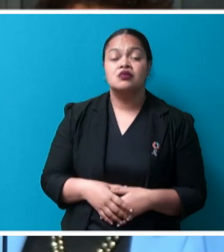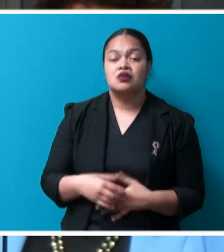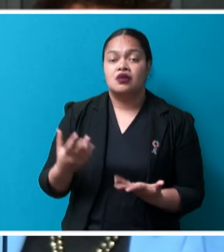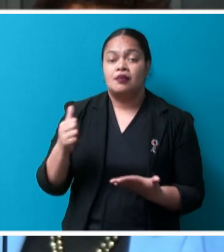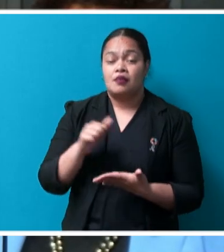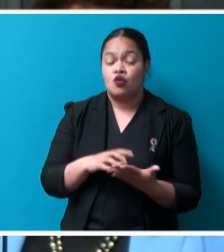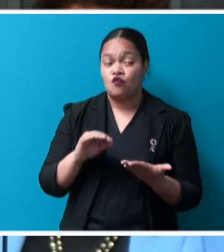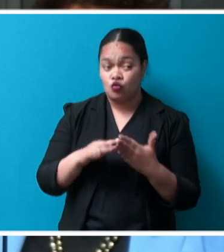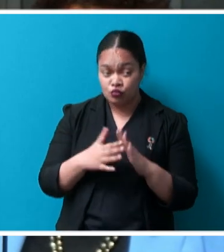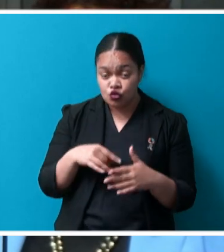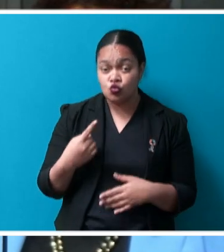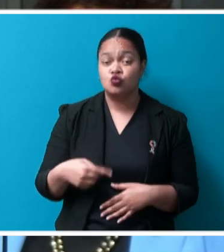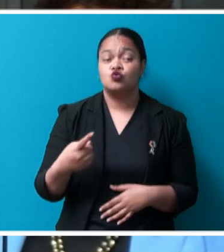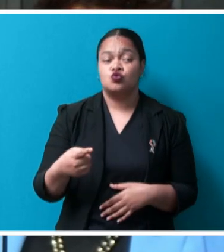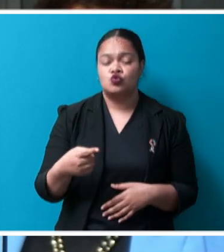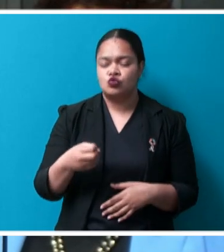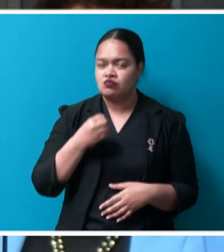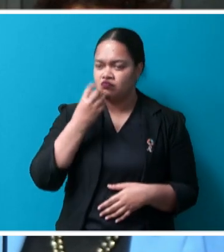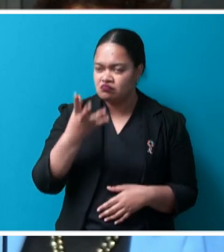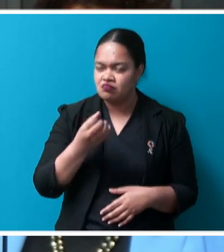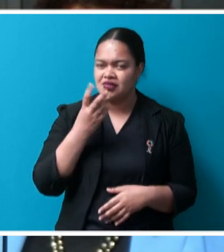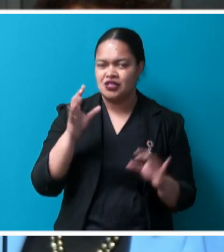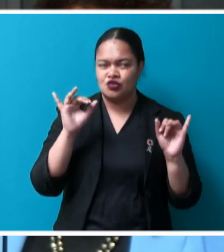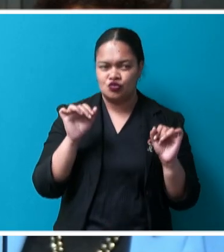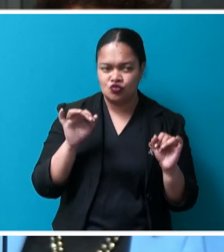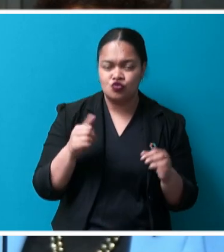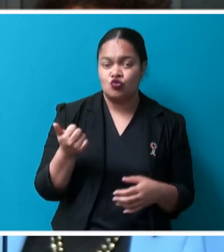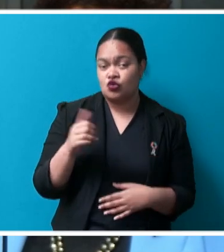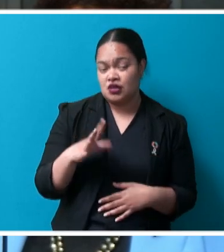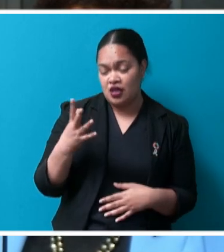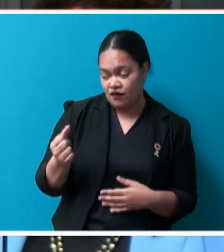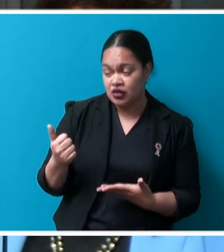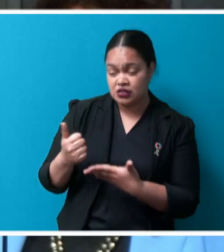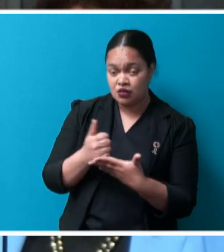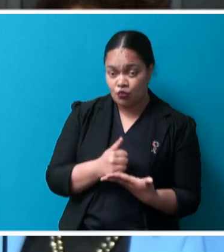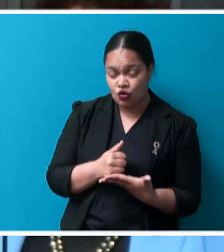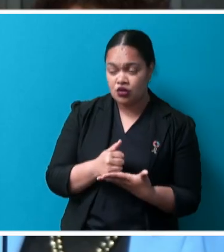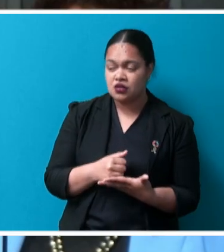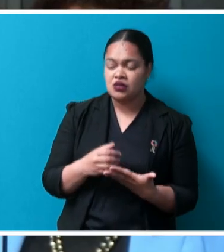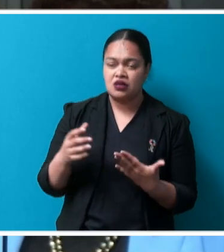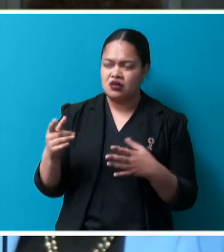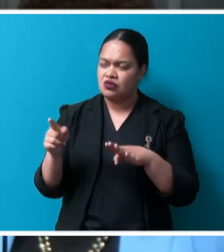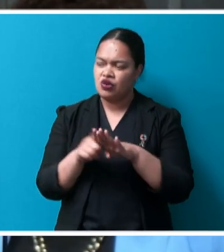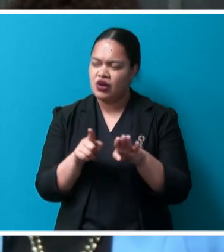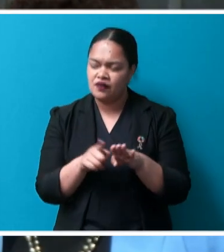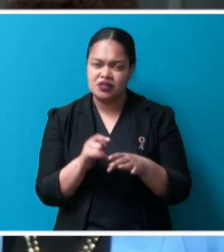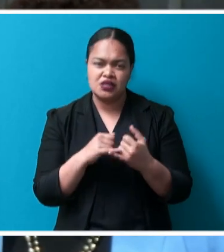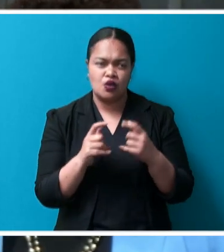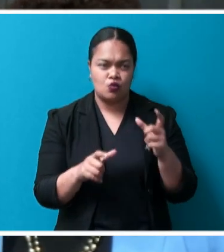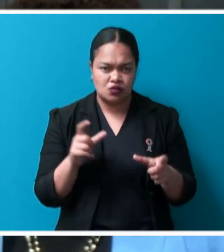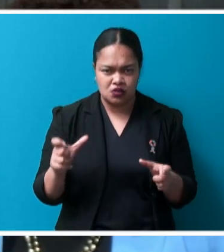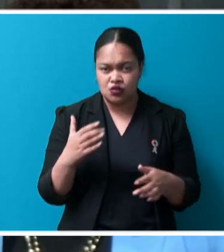We continuously raise the issue with them. We already have the support of the relevant stakeholders on the operational